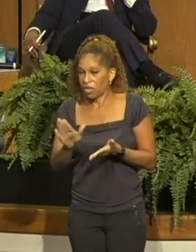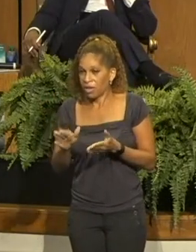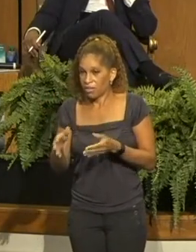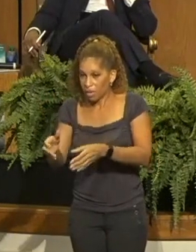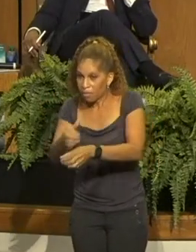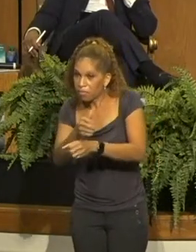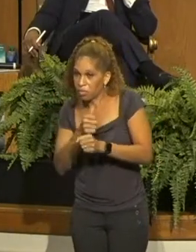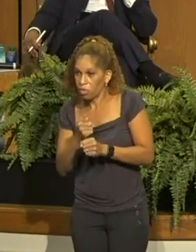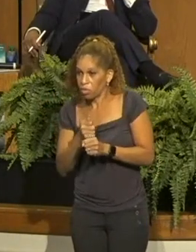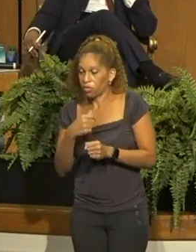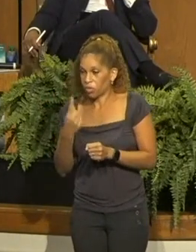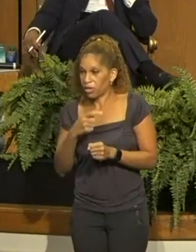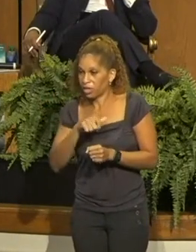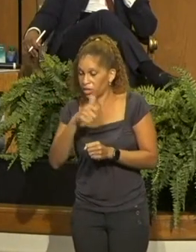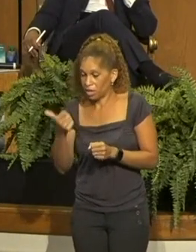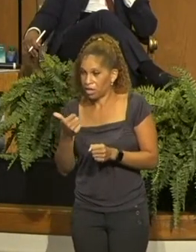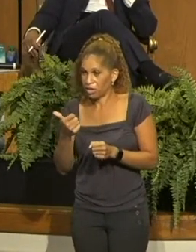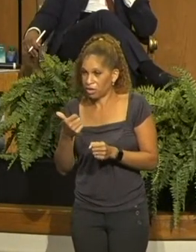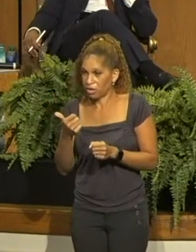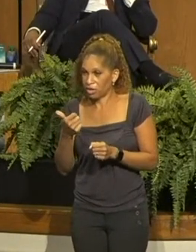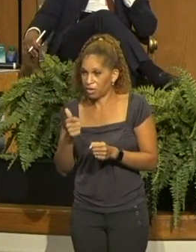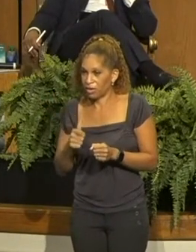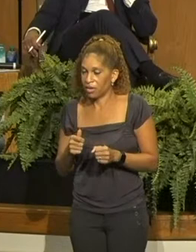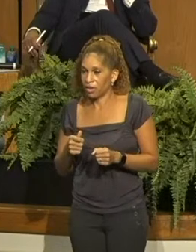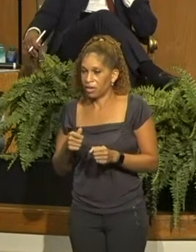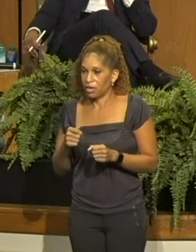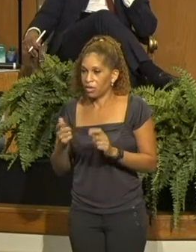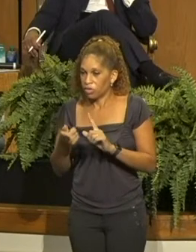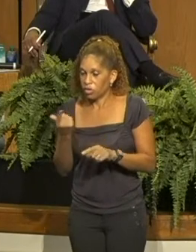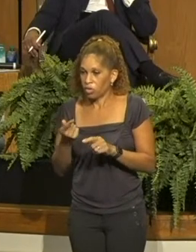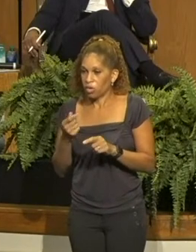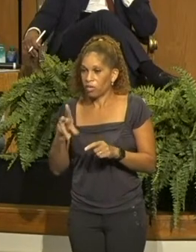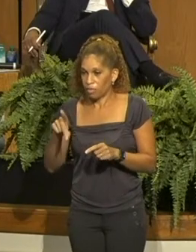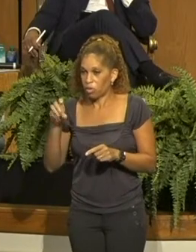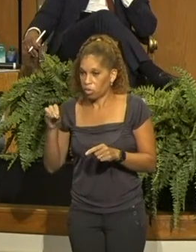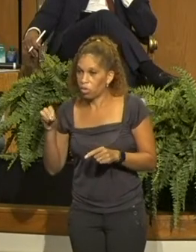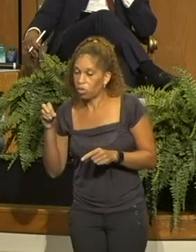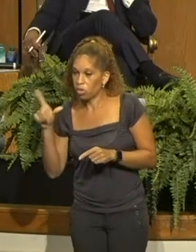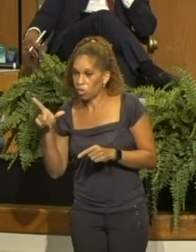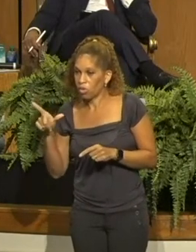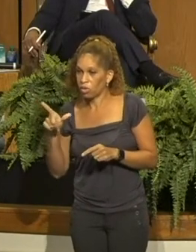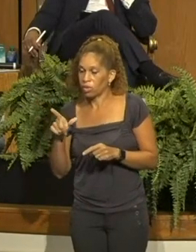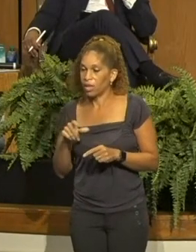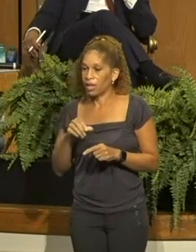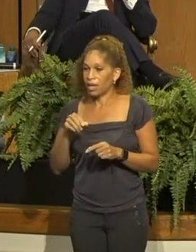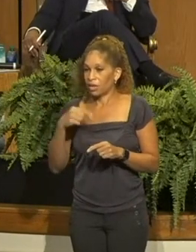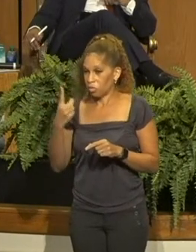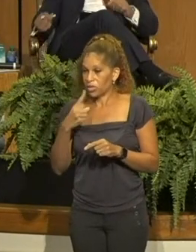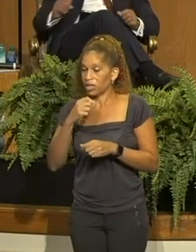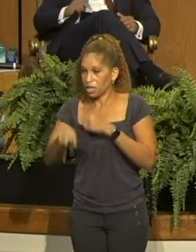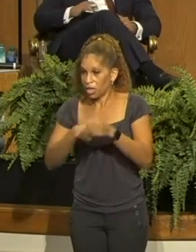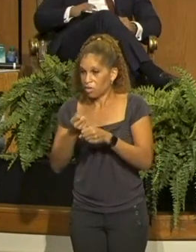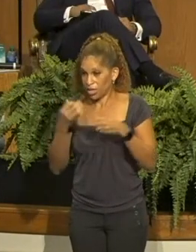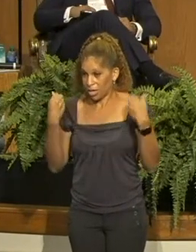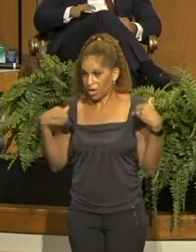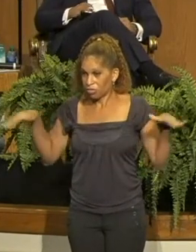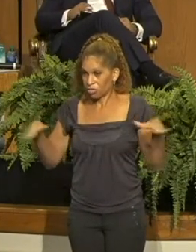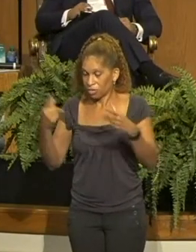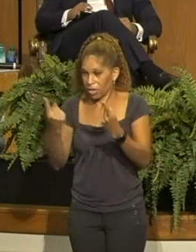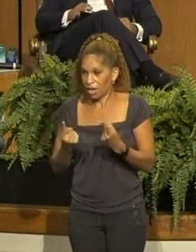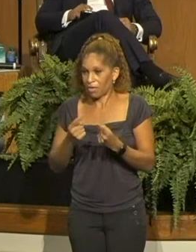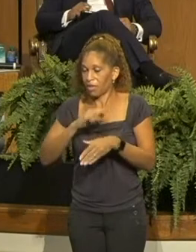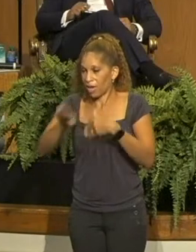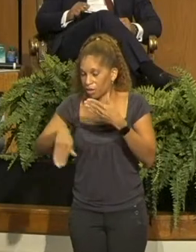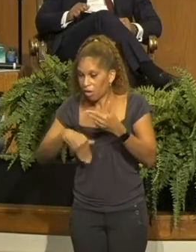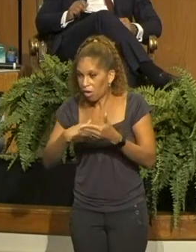year, they could have all voted to fall over in the water together and be healed.